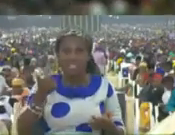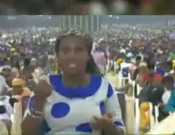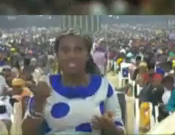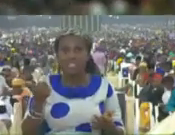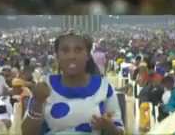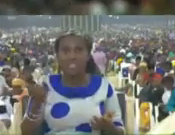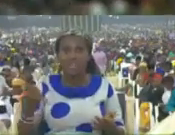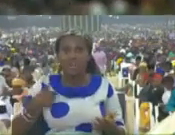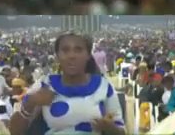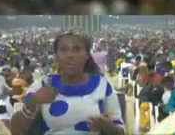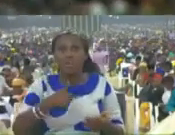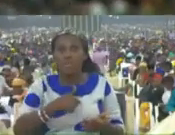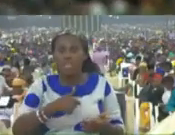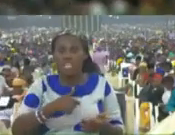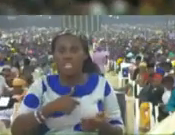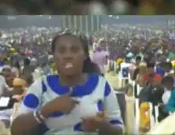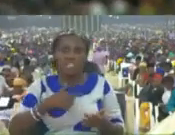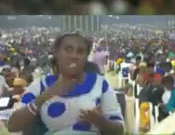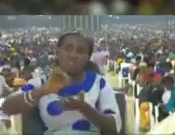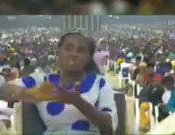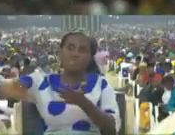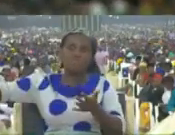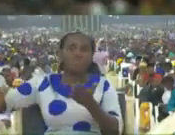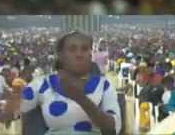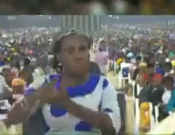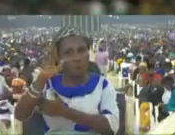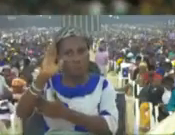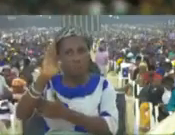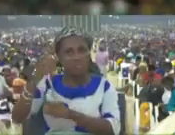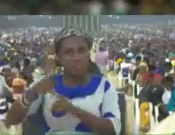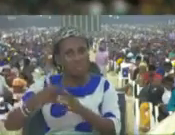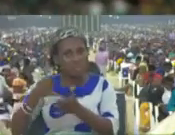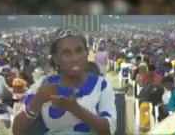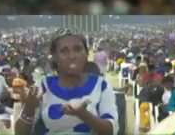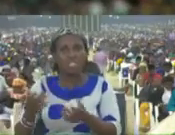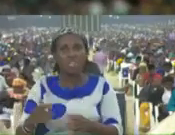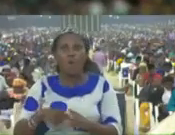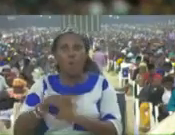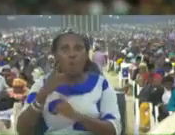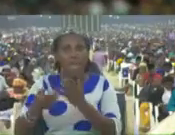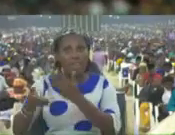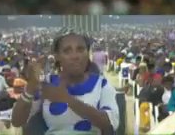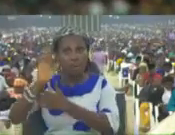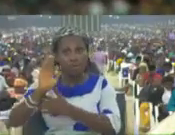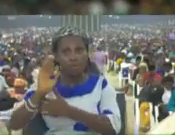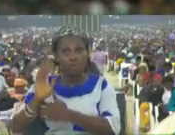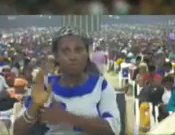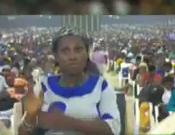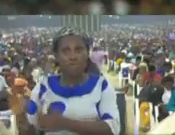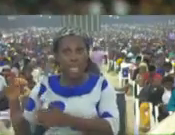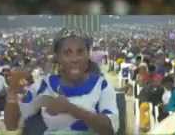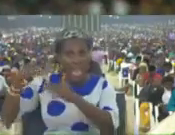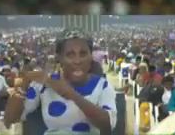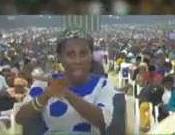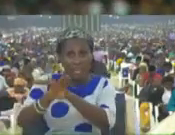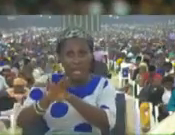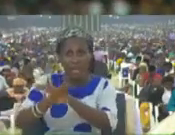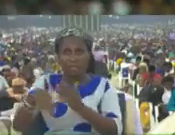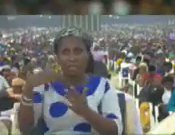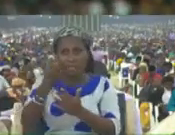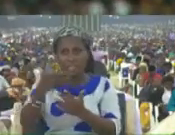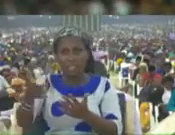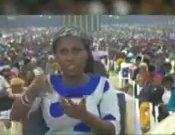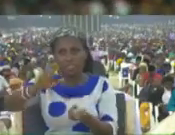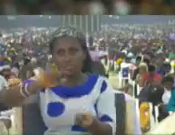we left God out of the equation. The moment God moved in, the equations